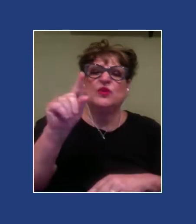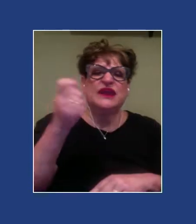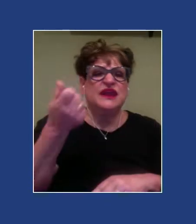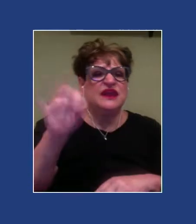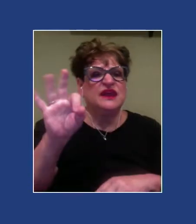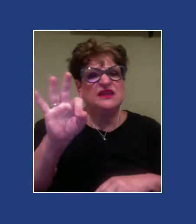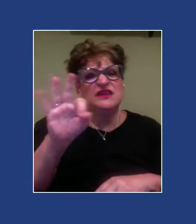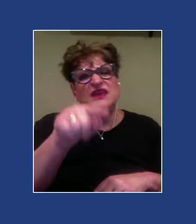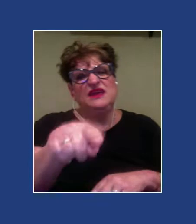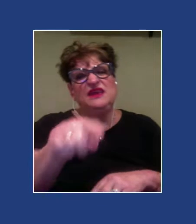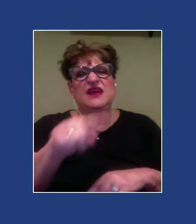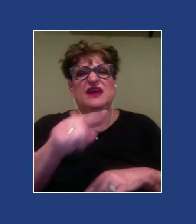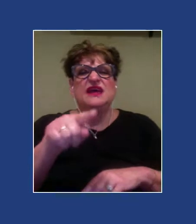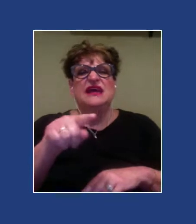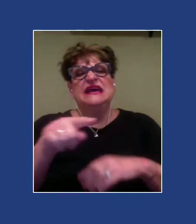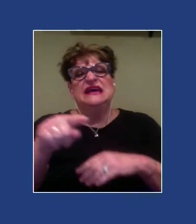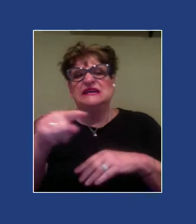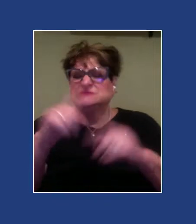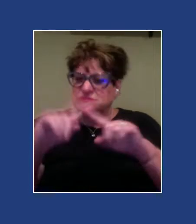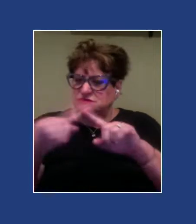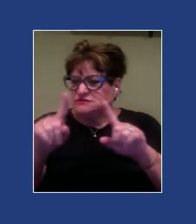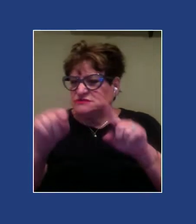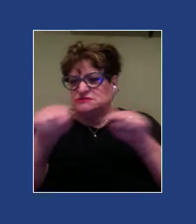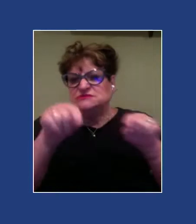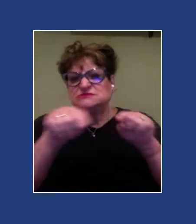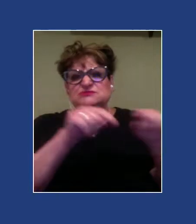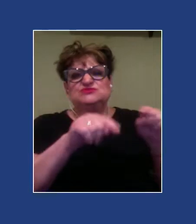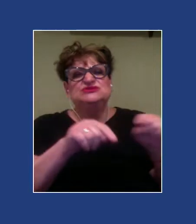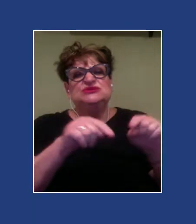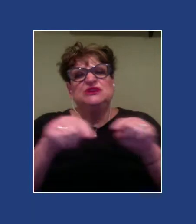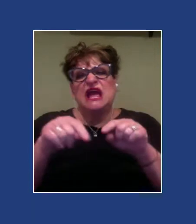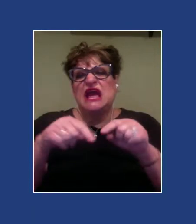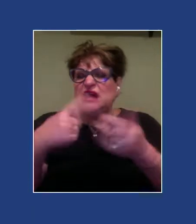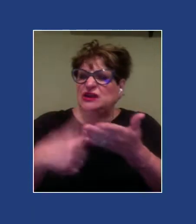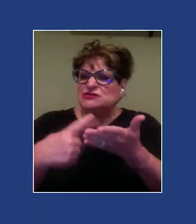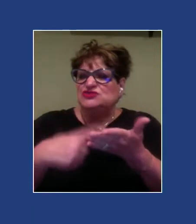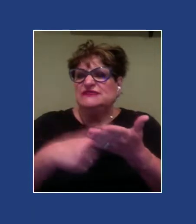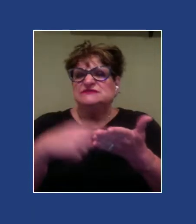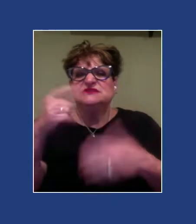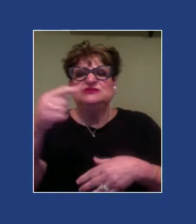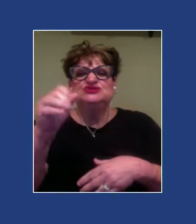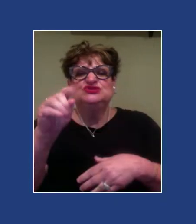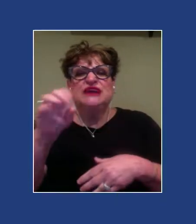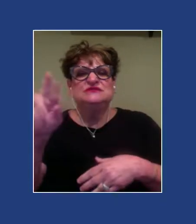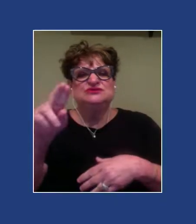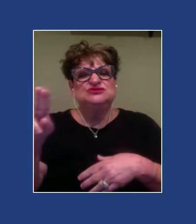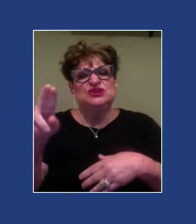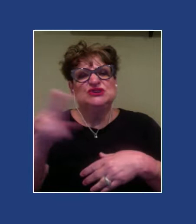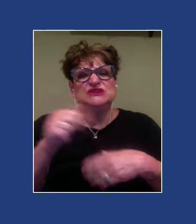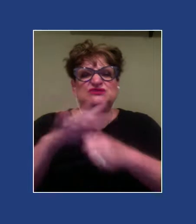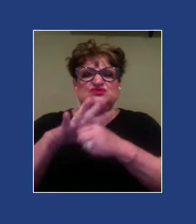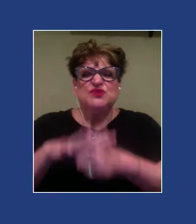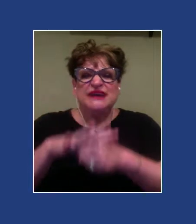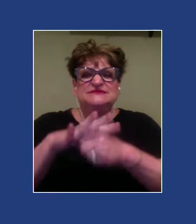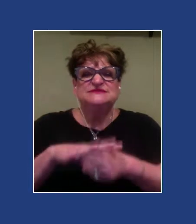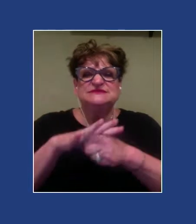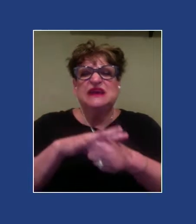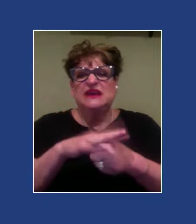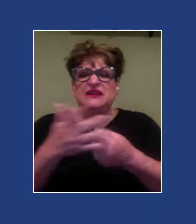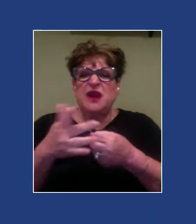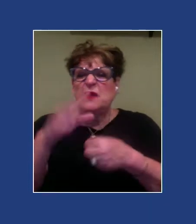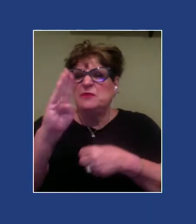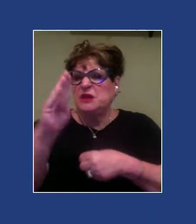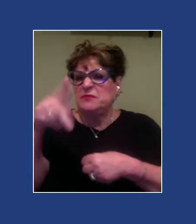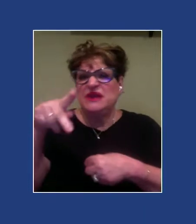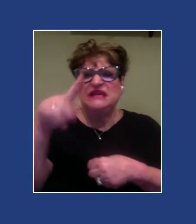and addressing gender minority stress and borderline personality symptoms. When I don't make an attribution to a particular reference, when